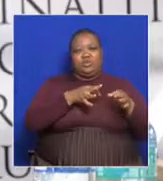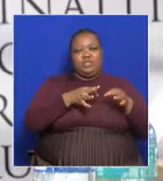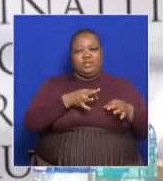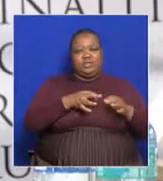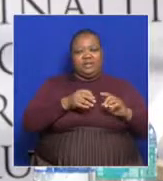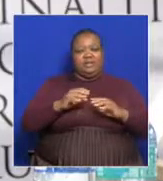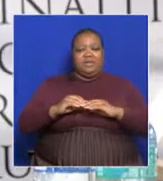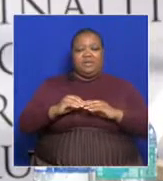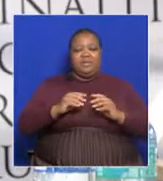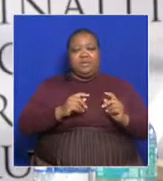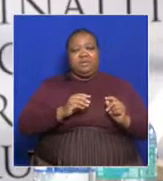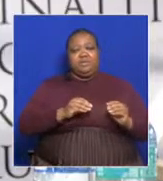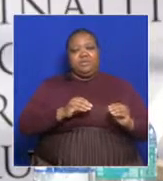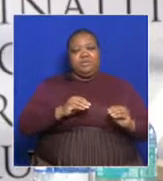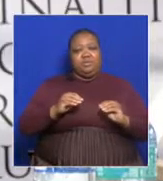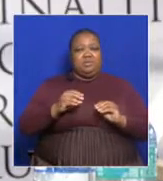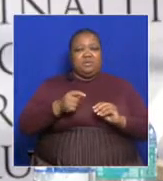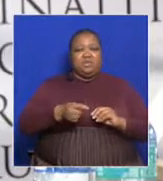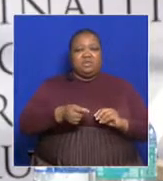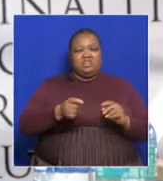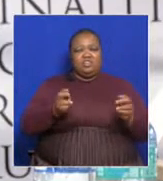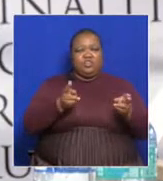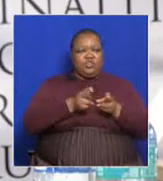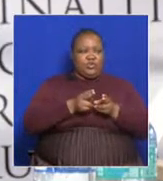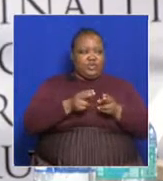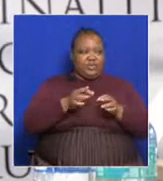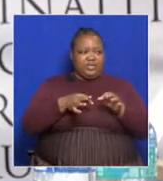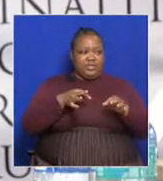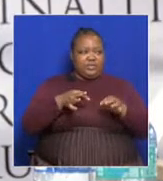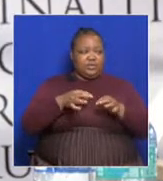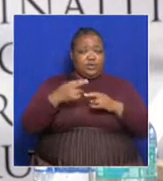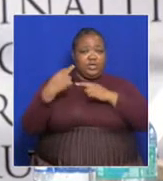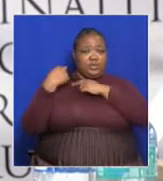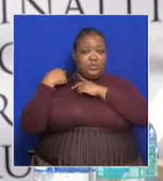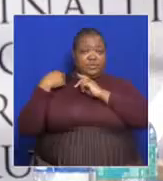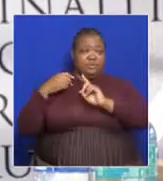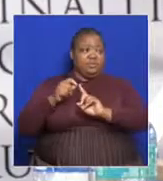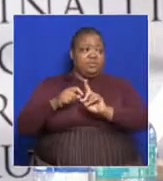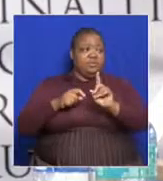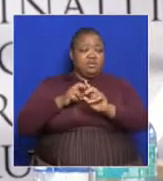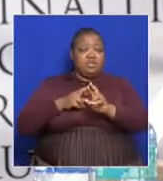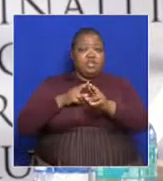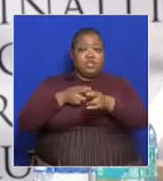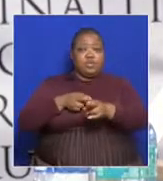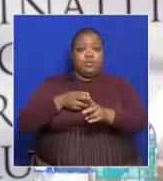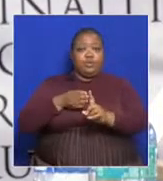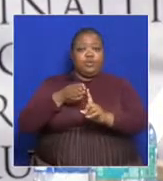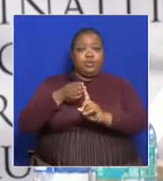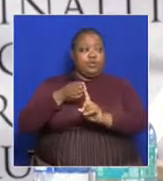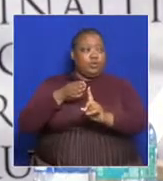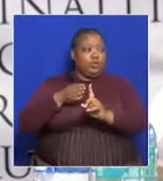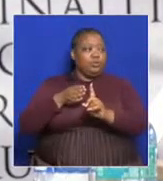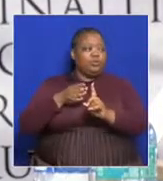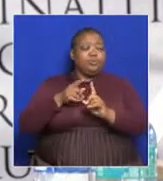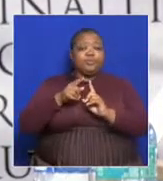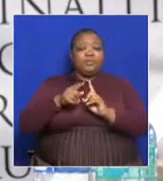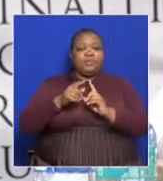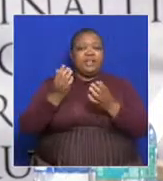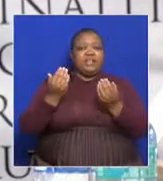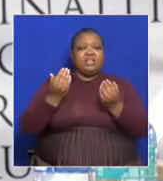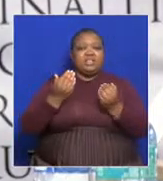gist when you are responsible for him? He reports to you directly. I would expect at least an engagement